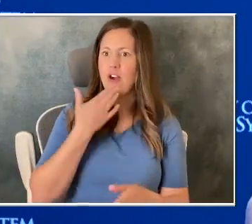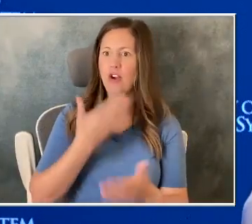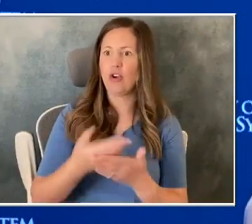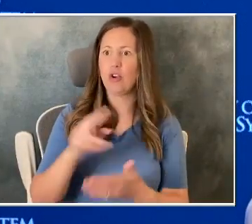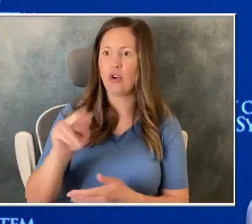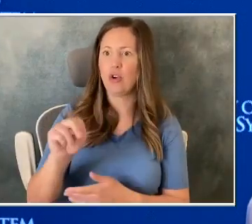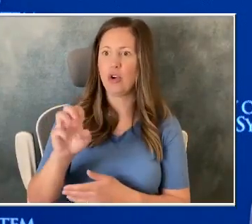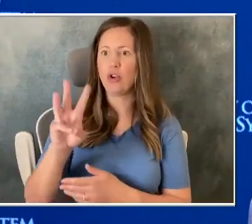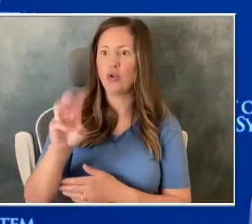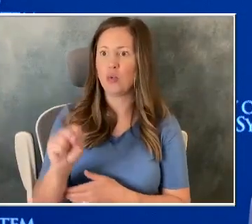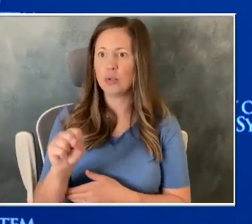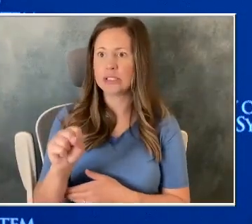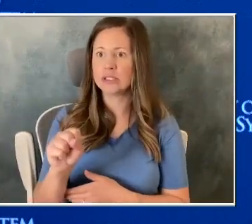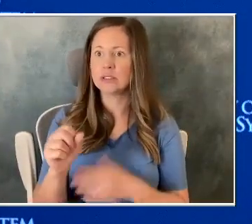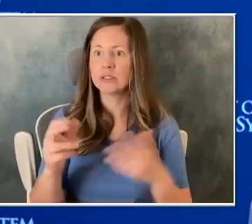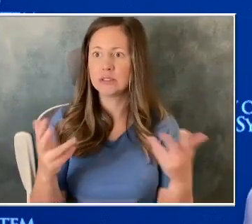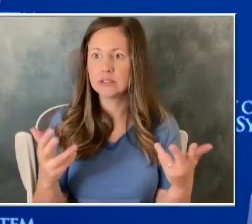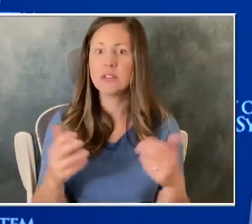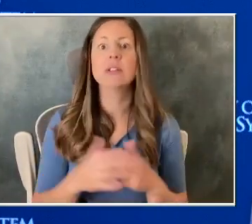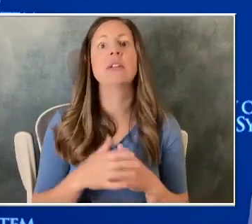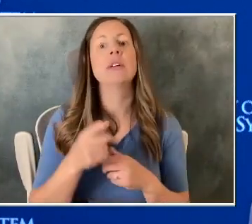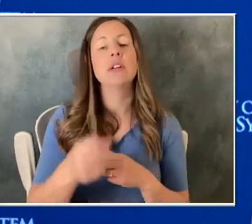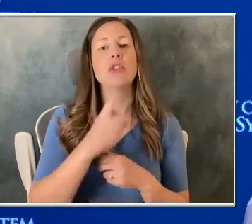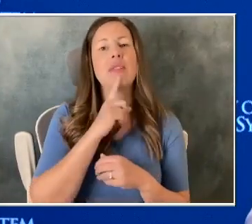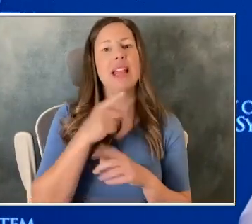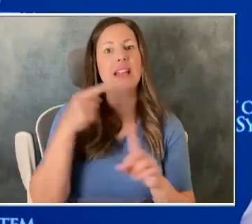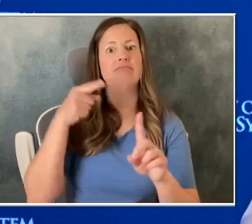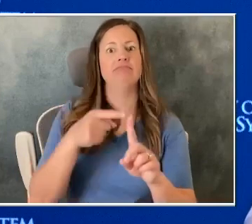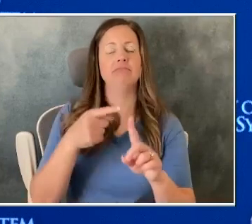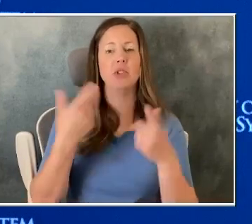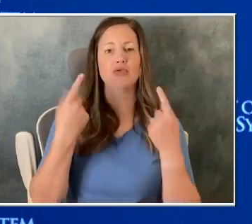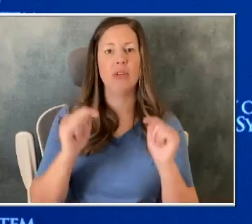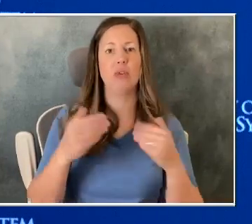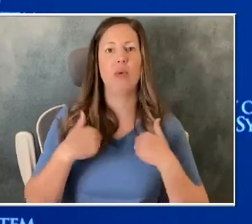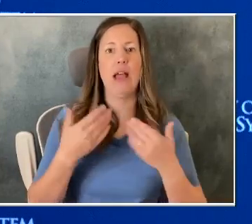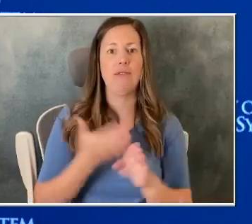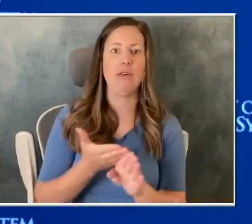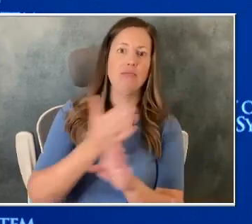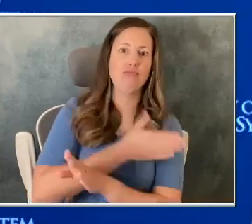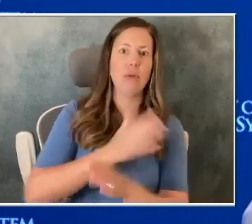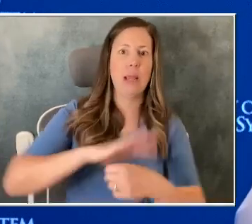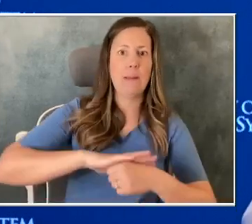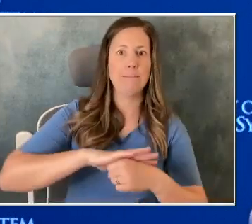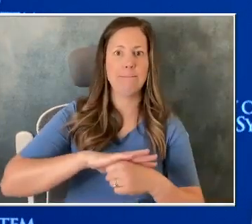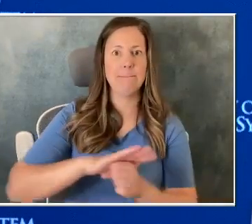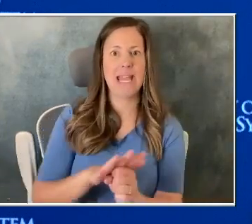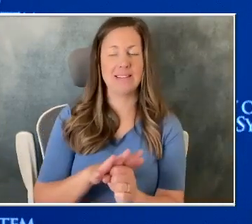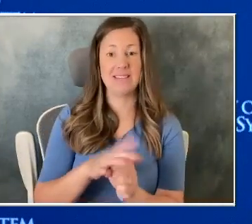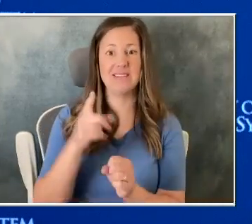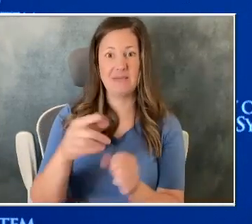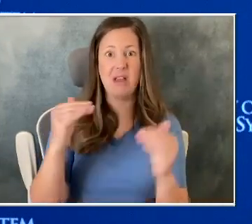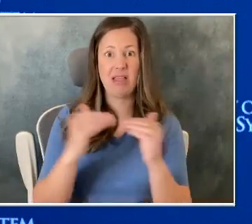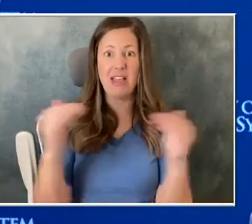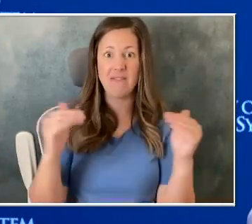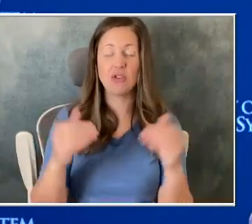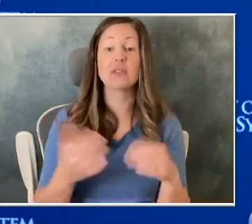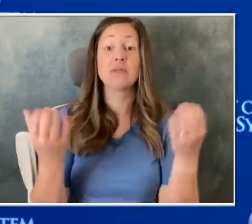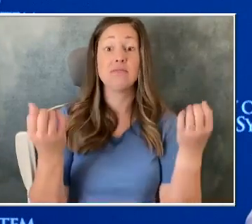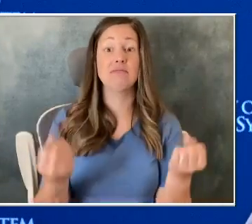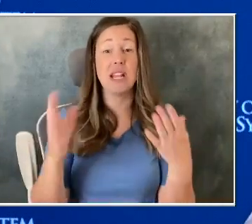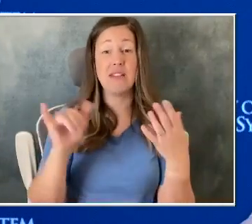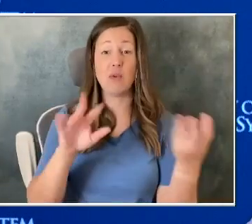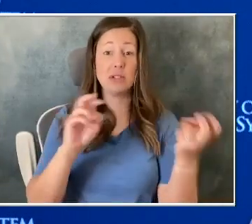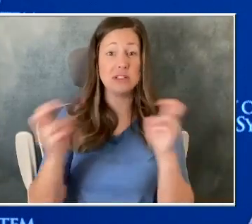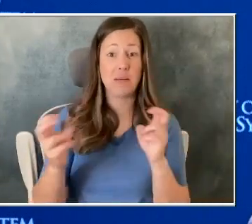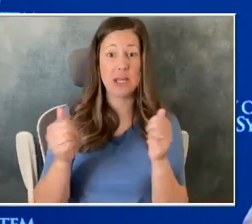that we are looking at towards getting towards kind of pre-pandemic levels. And there are many of those topics of